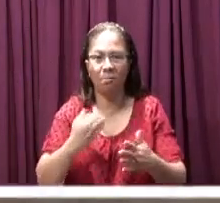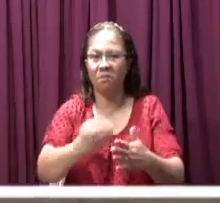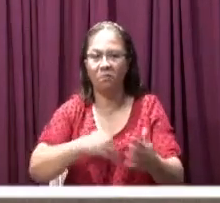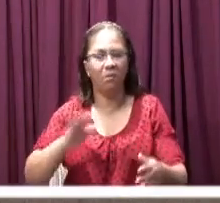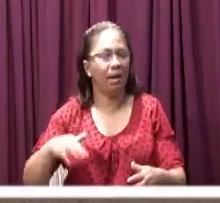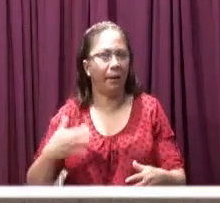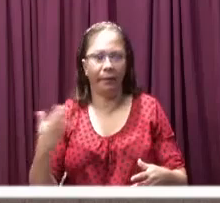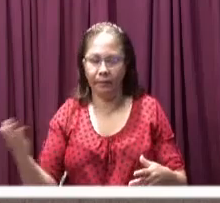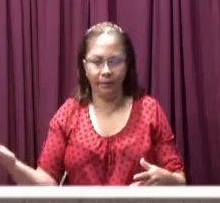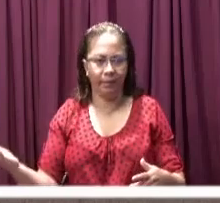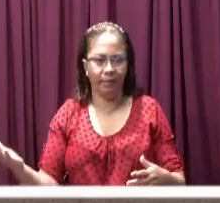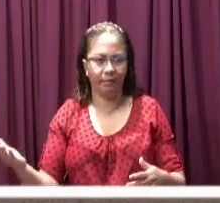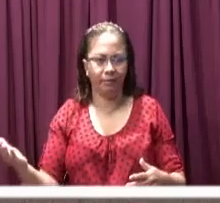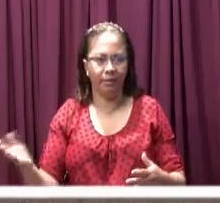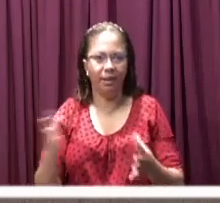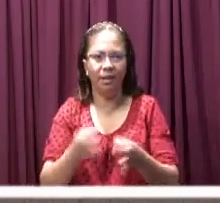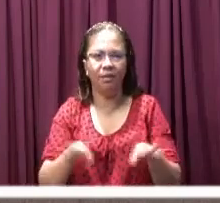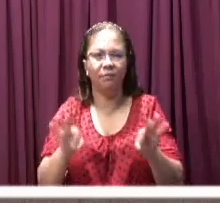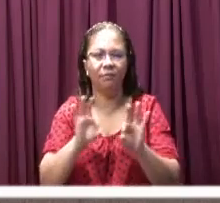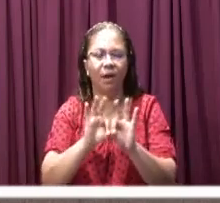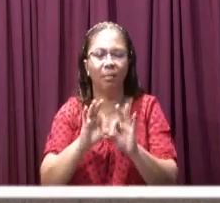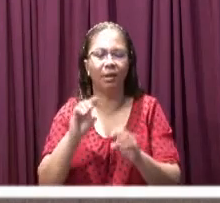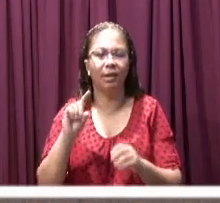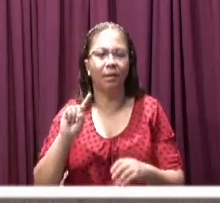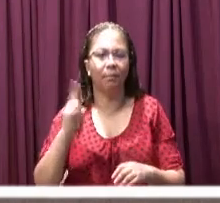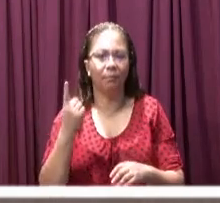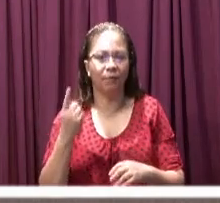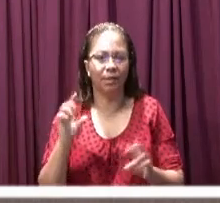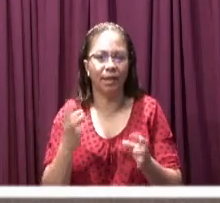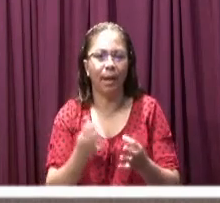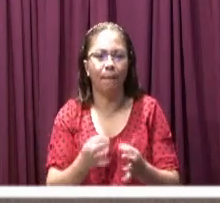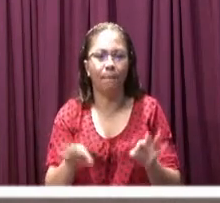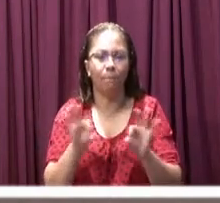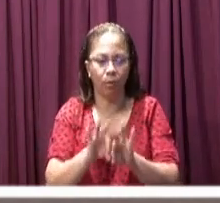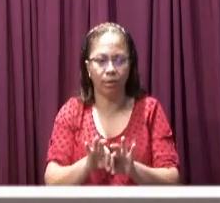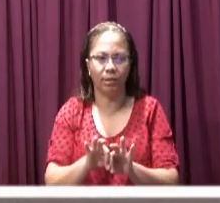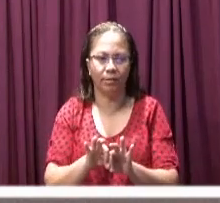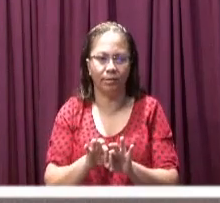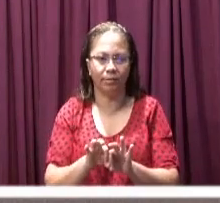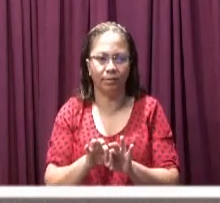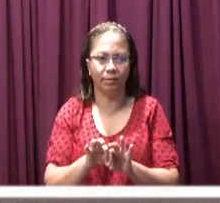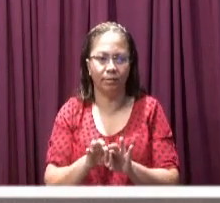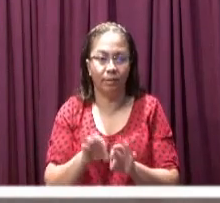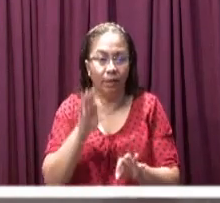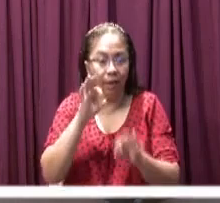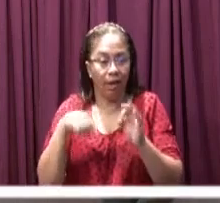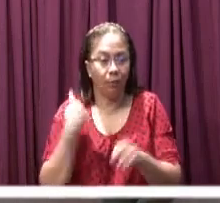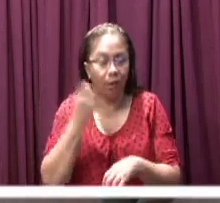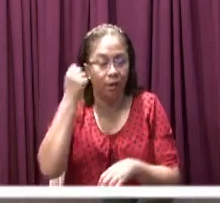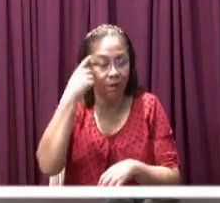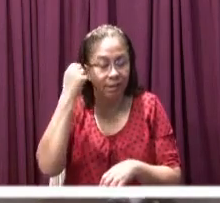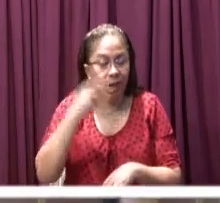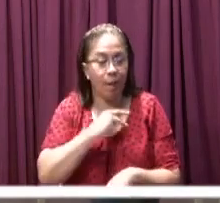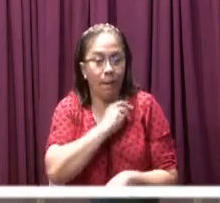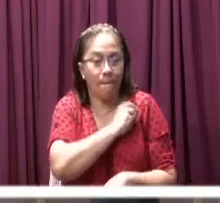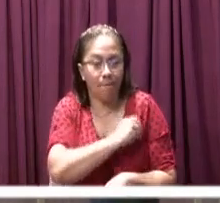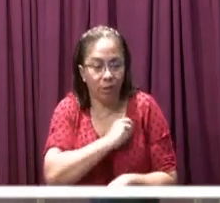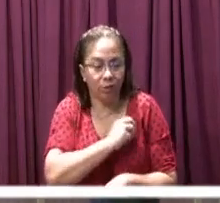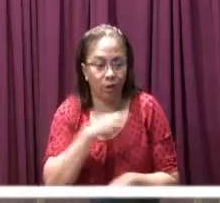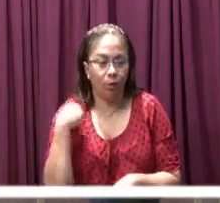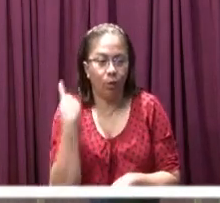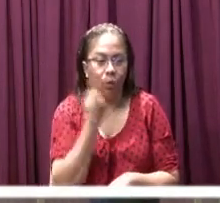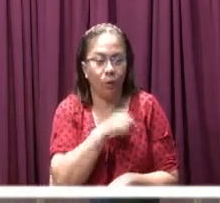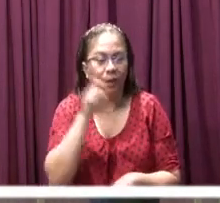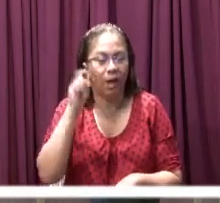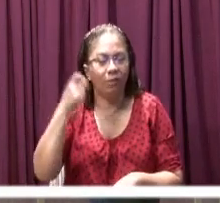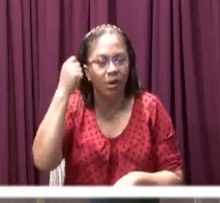sense, first is the family. And as we understand the mission, we understand that we are a